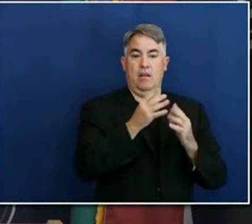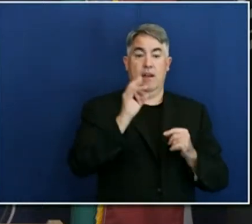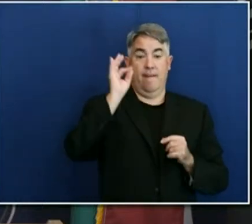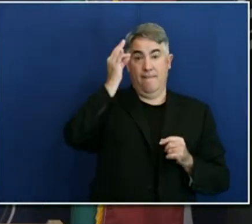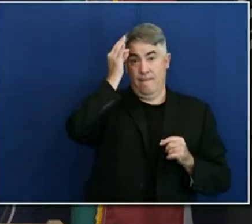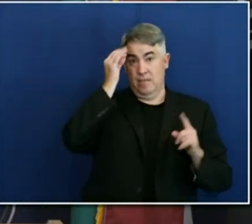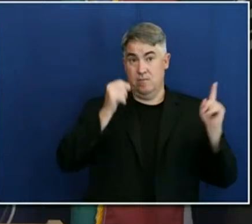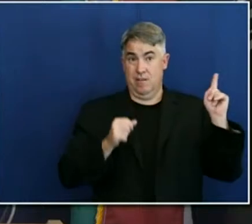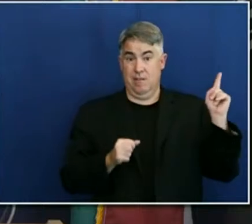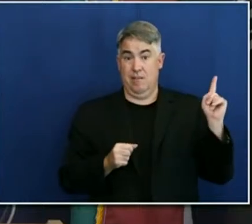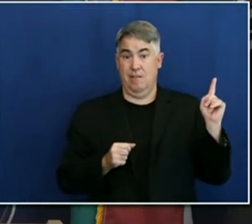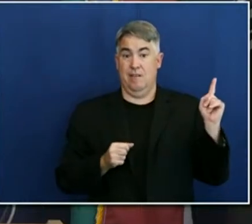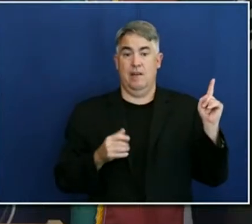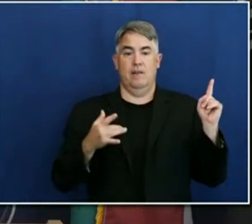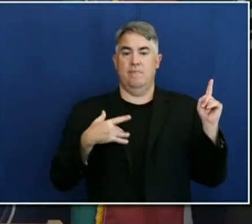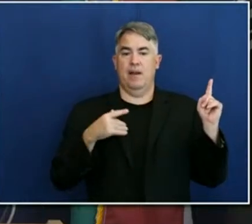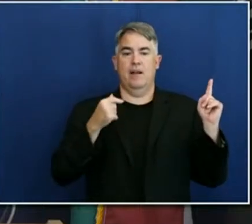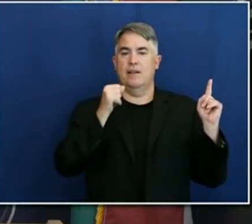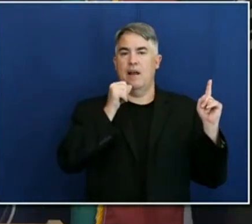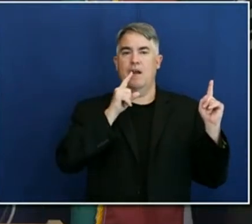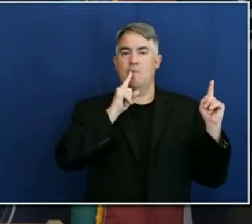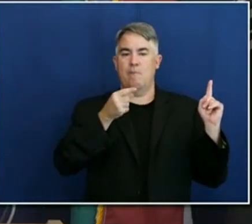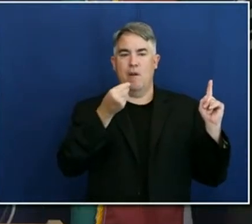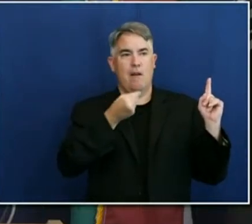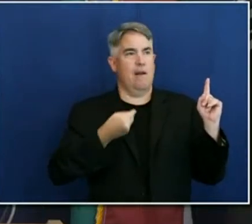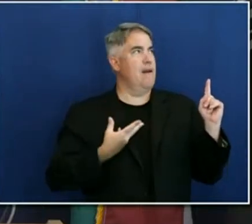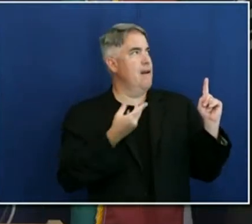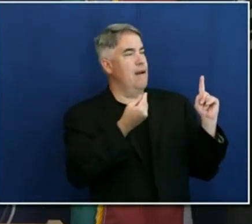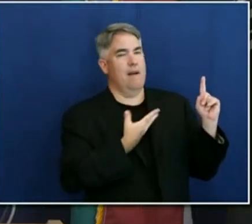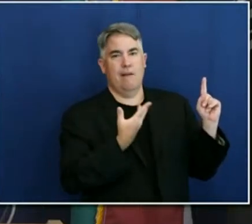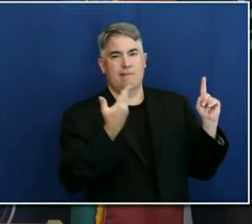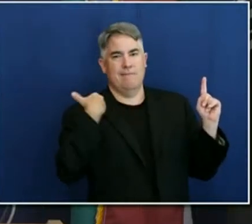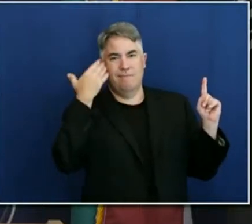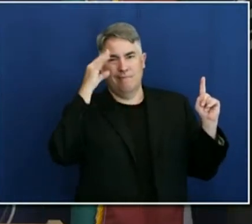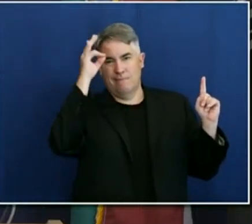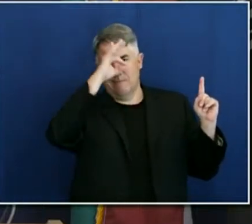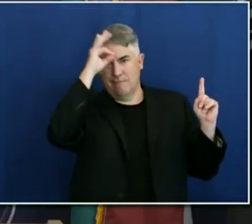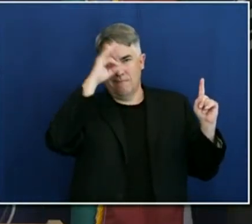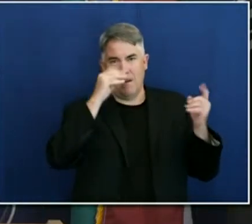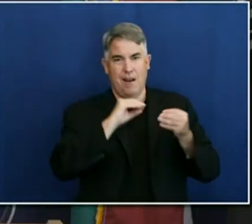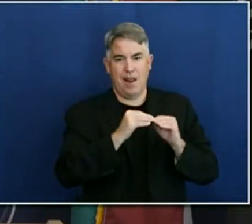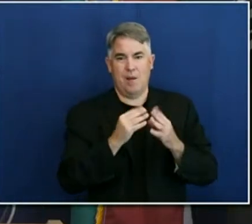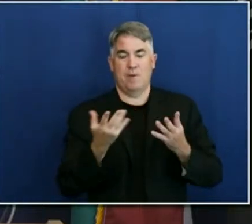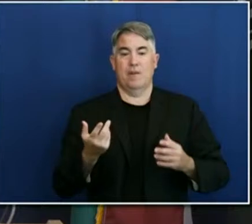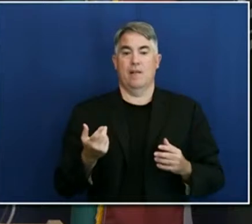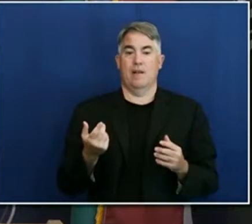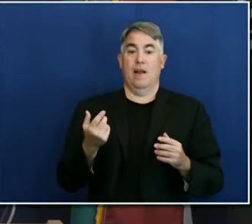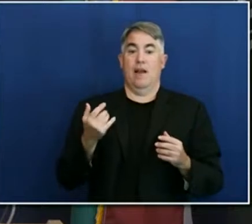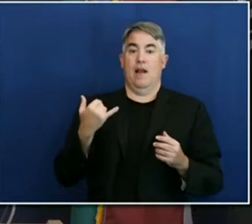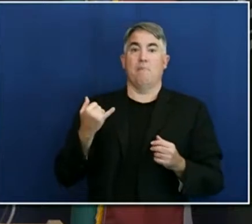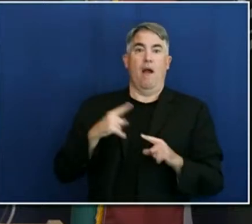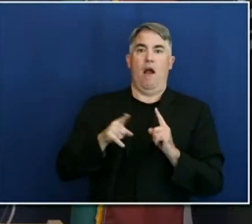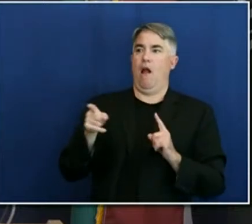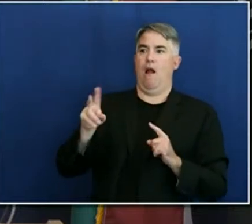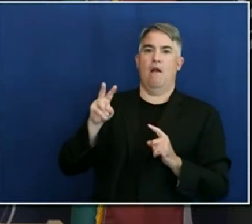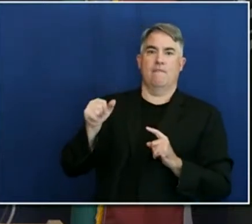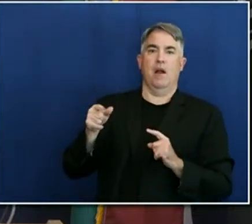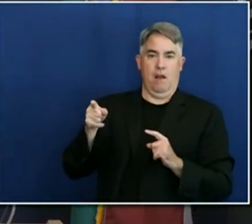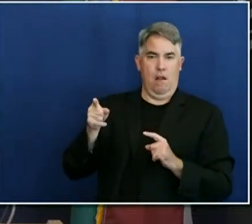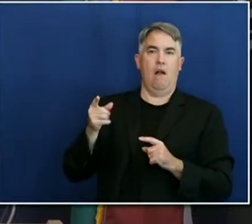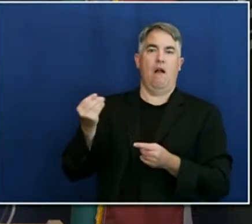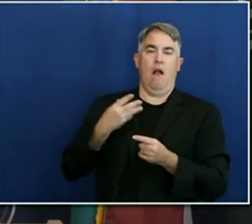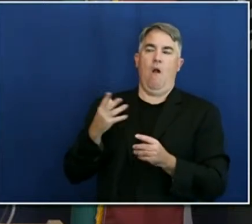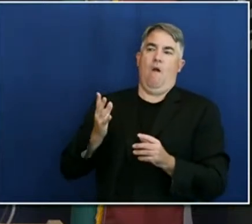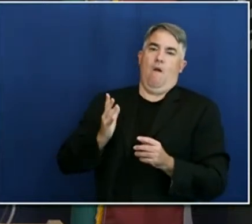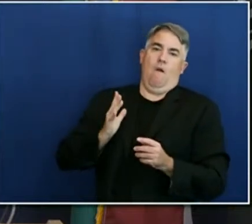reporting systems aligned with the state like all of the other entities. And we're happy to report the VA has provided the data on vaccines they have administered,